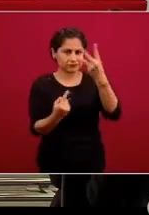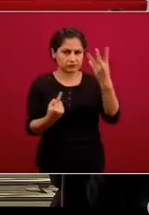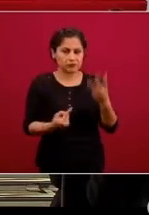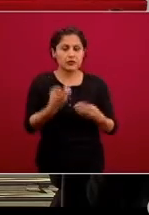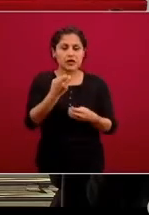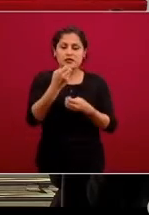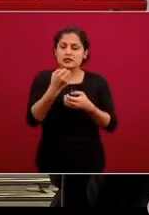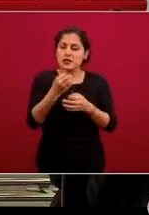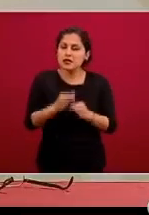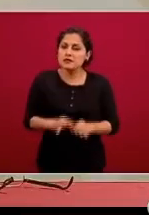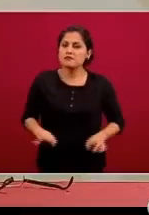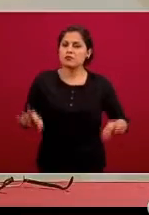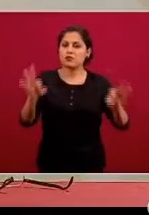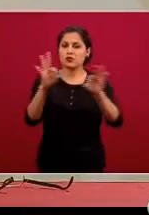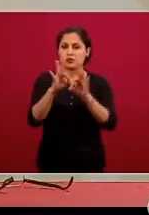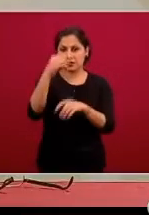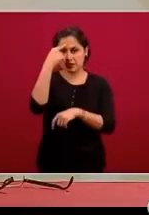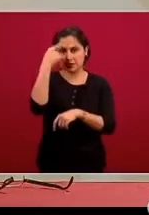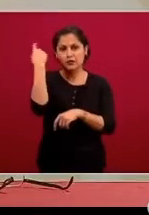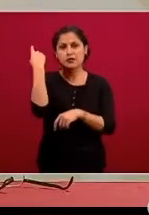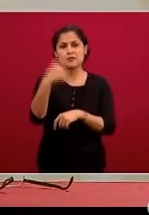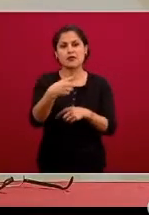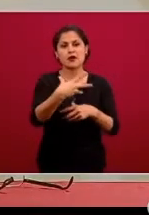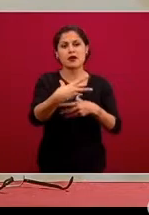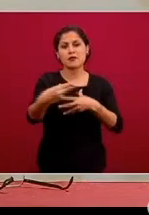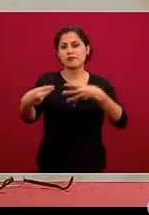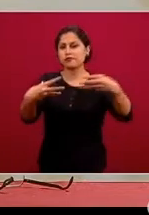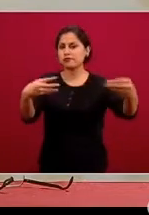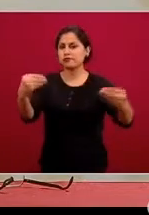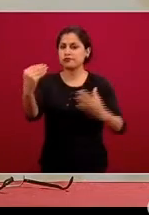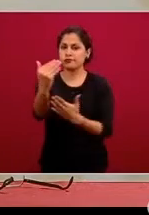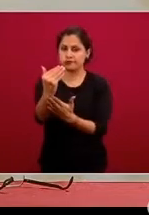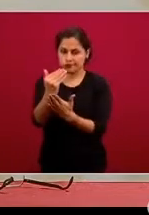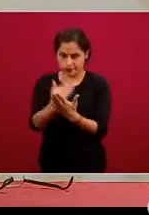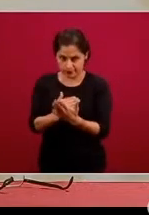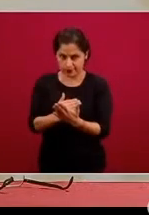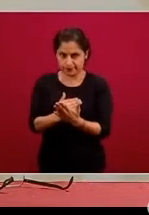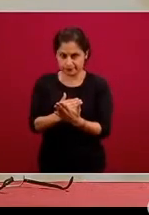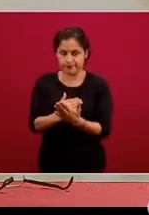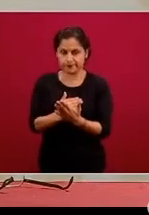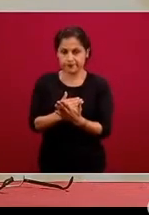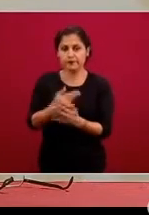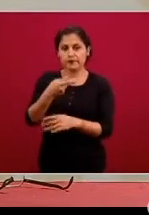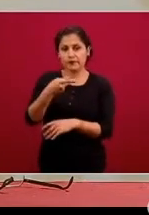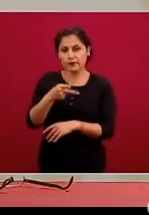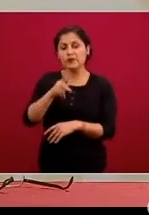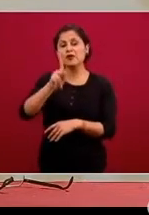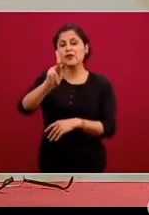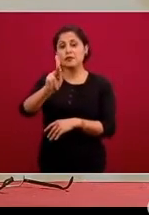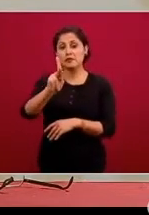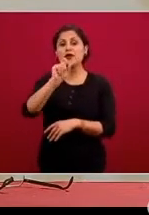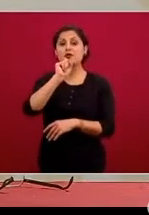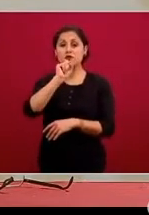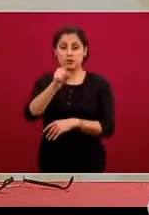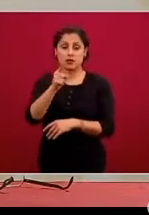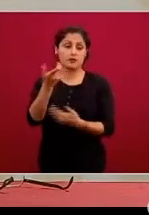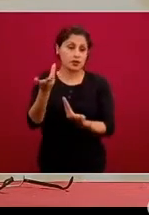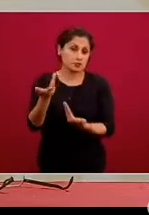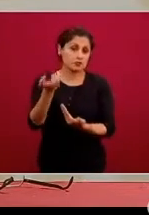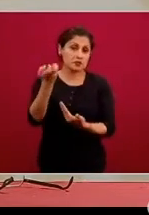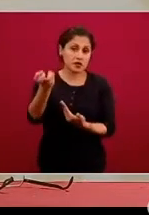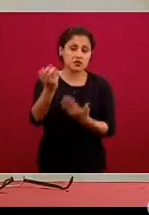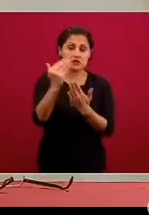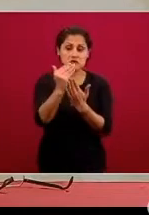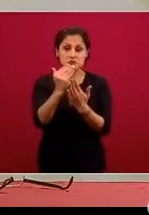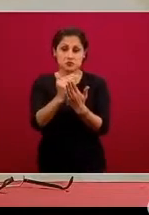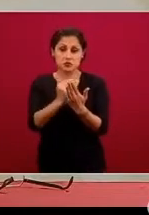and they have mixed results in the way that they have a positive effect on taking care of the health of